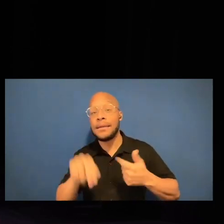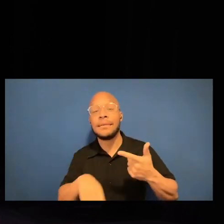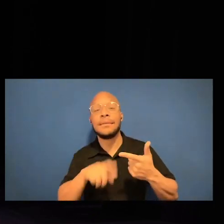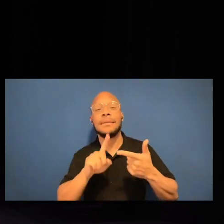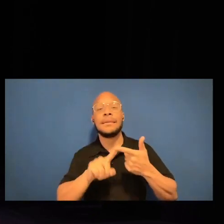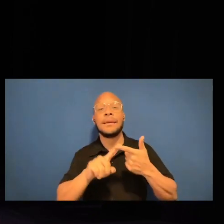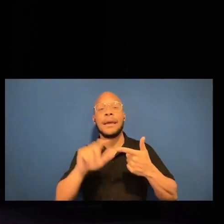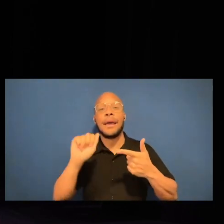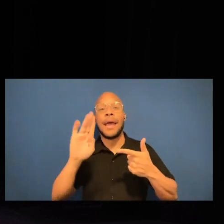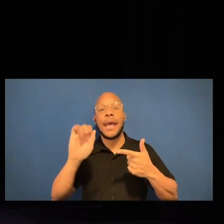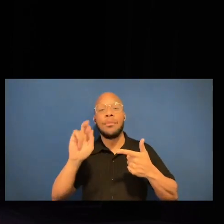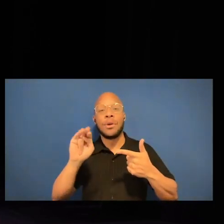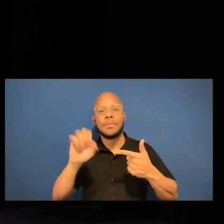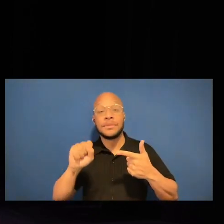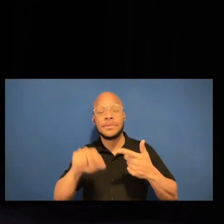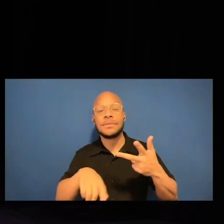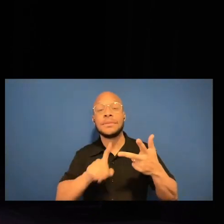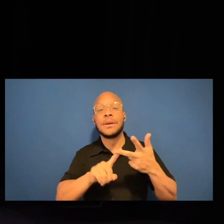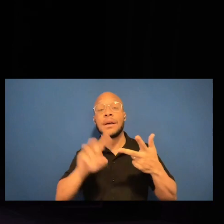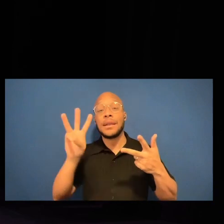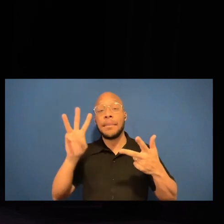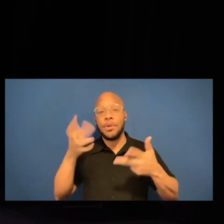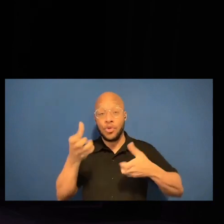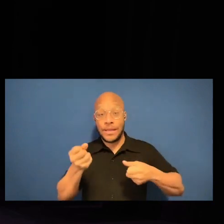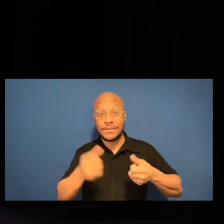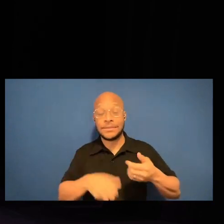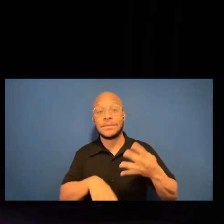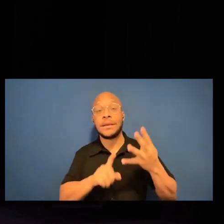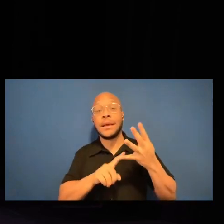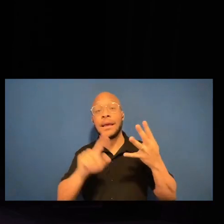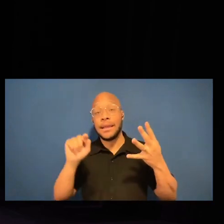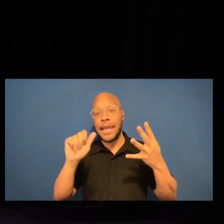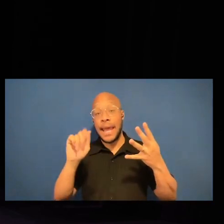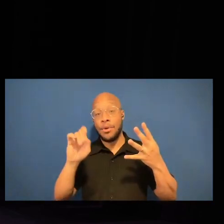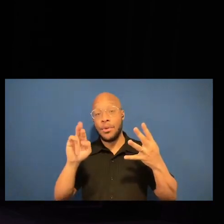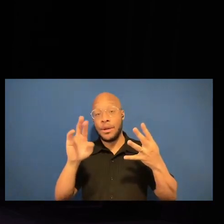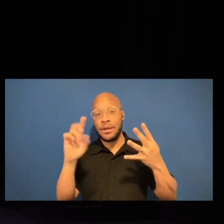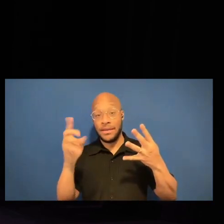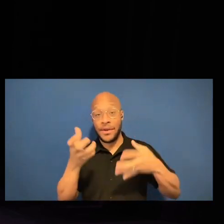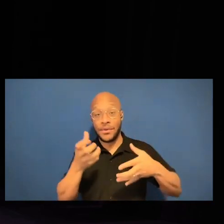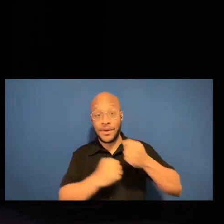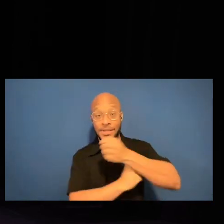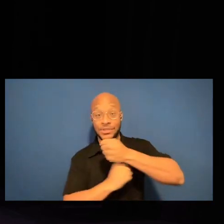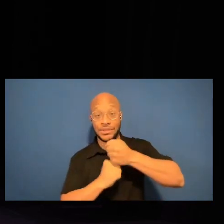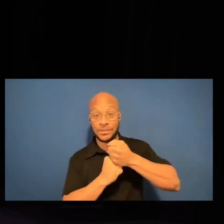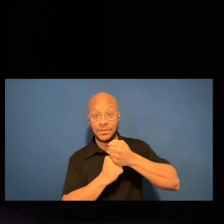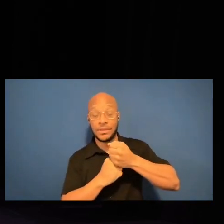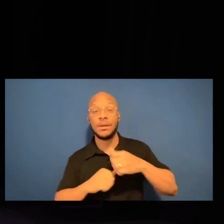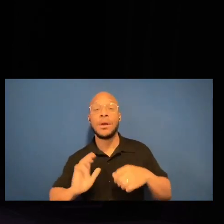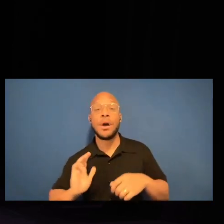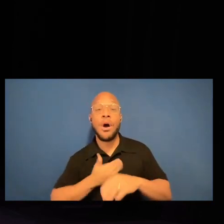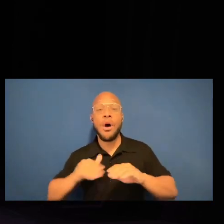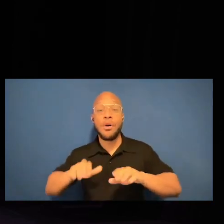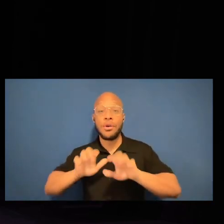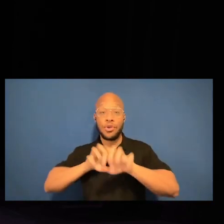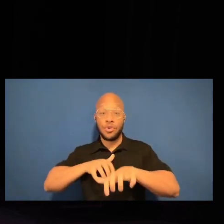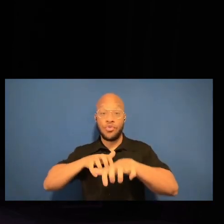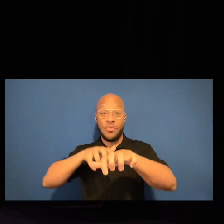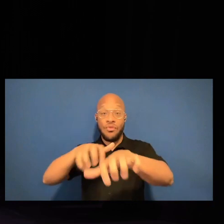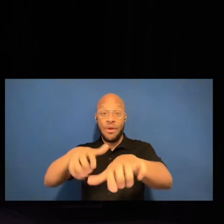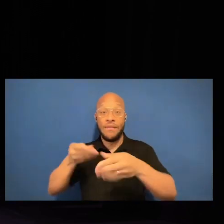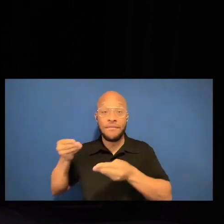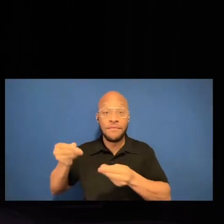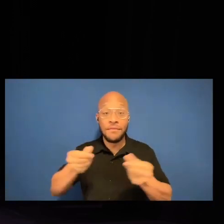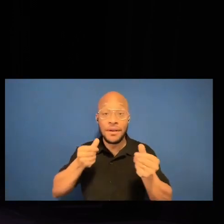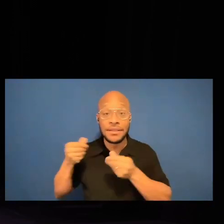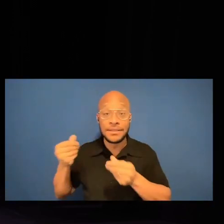signed up for our crowdfunding campaign, the mayor's office, Wendy Vandenhoevel, the Association of